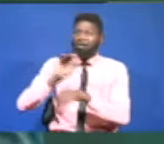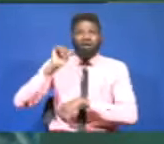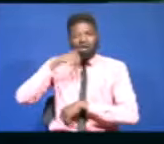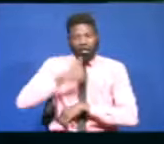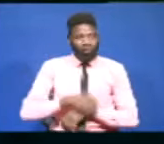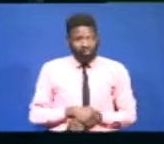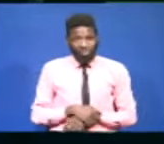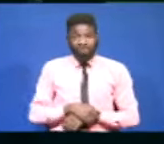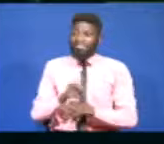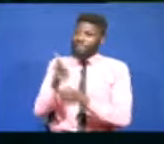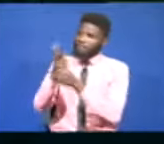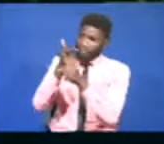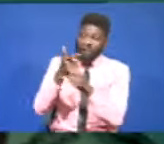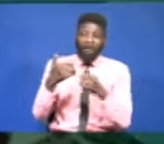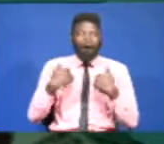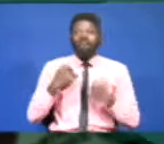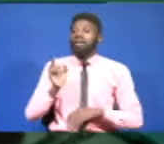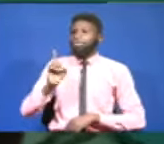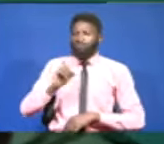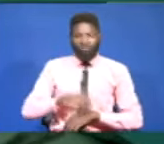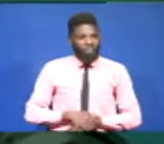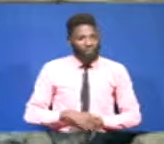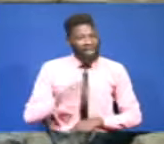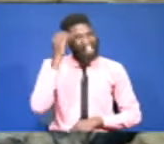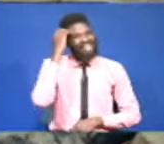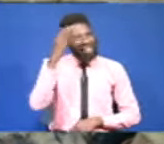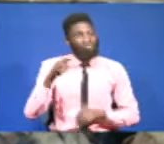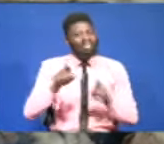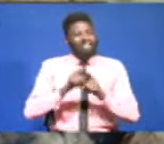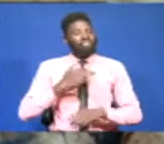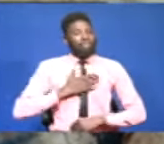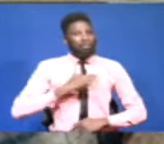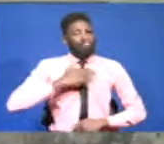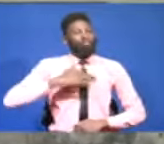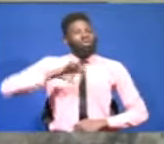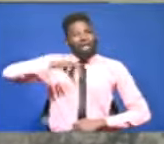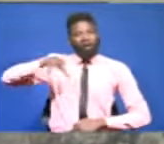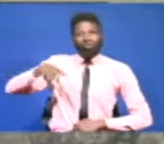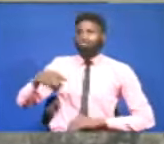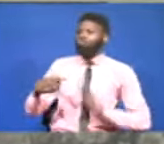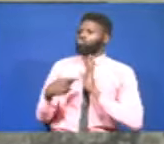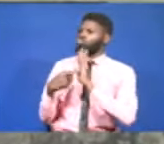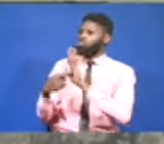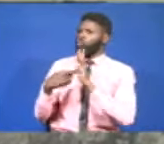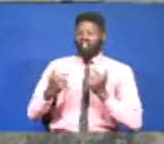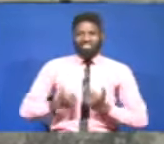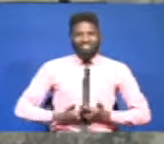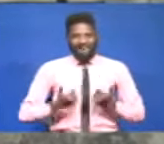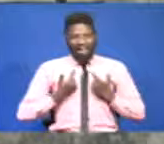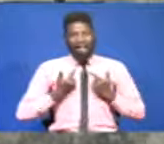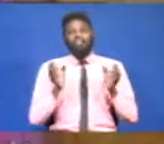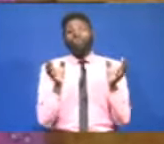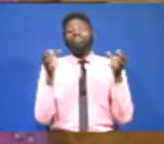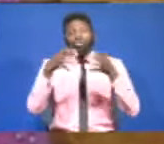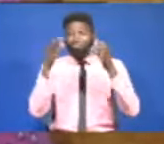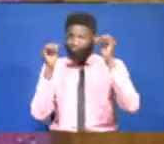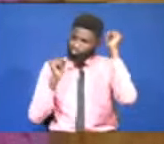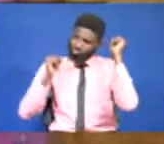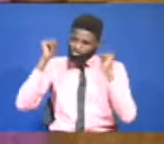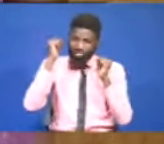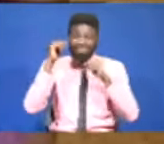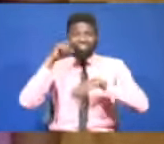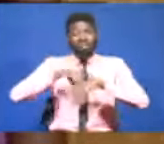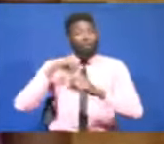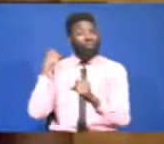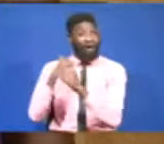Nairobi, Kiambu and Samburu counties, takes the audience through the lives of the officers while on duty by capturing the